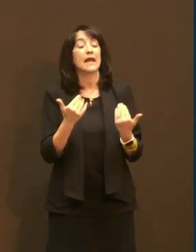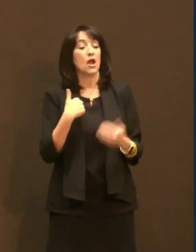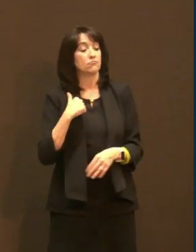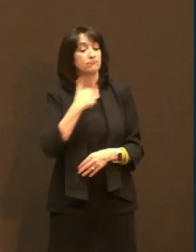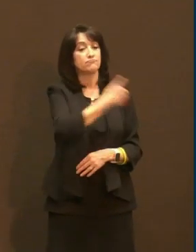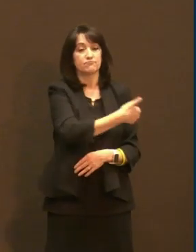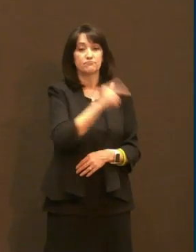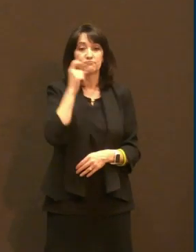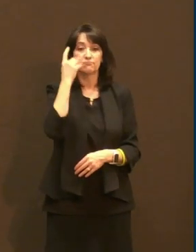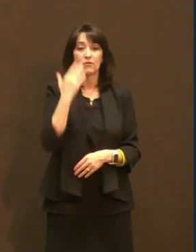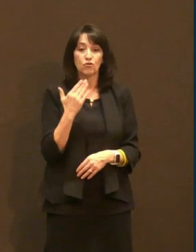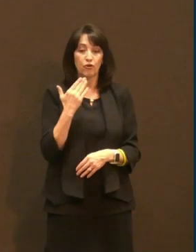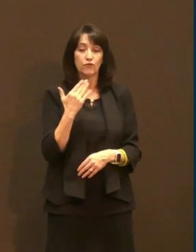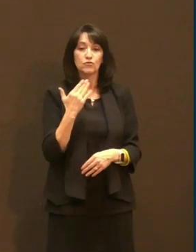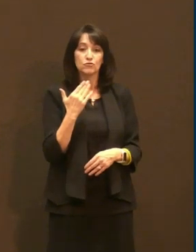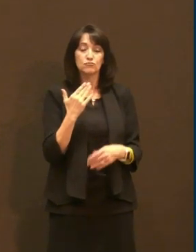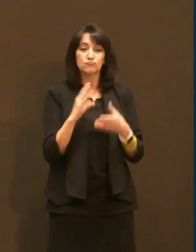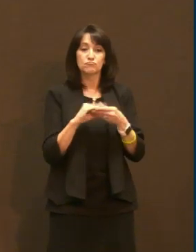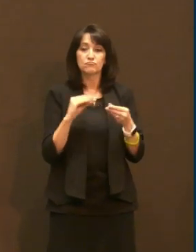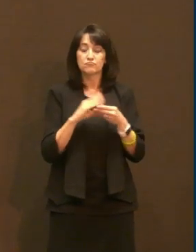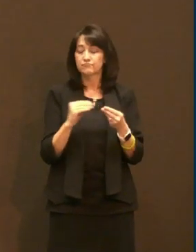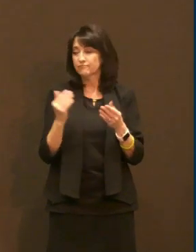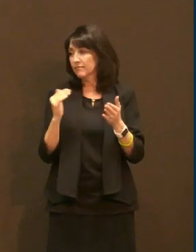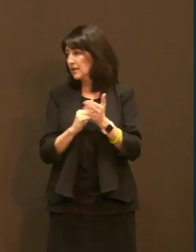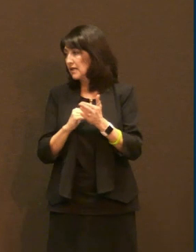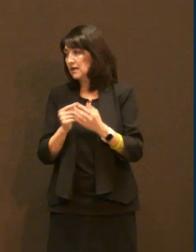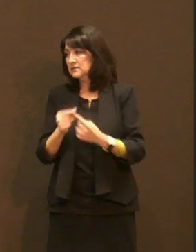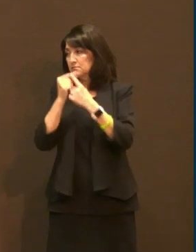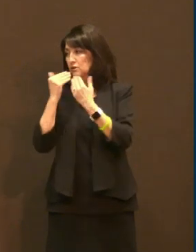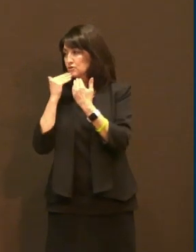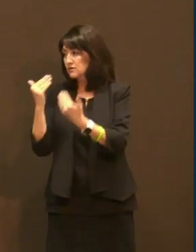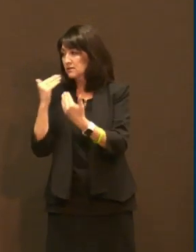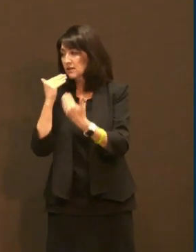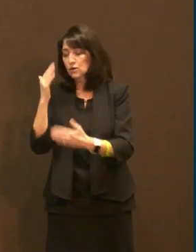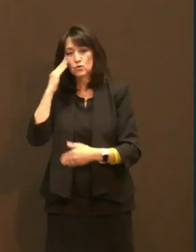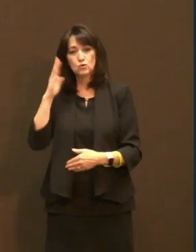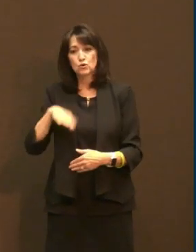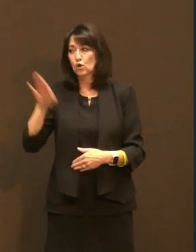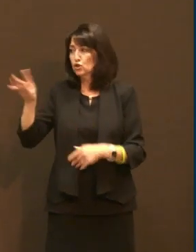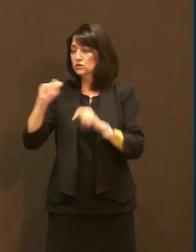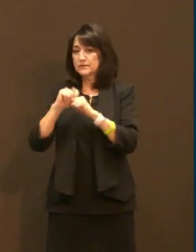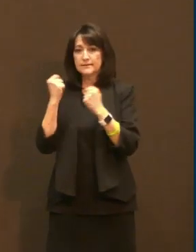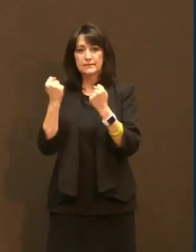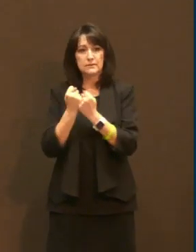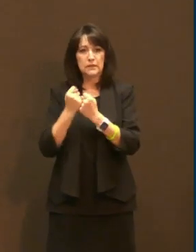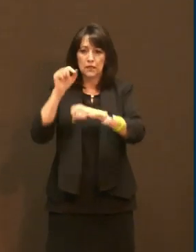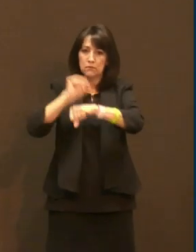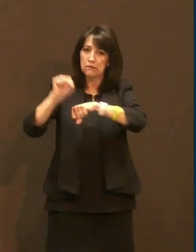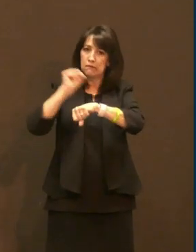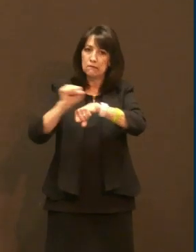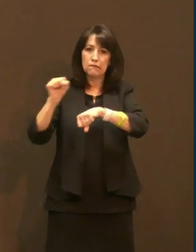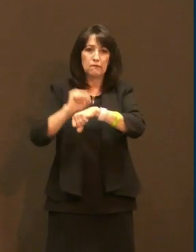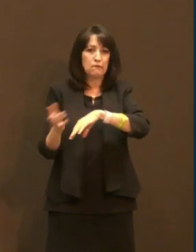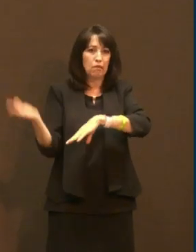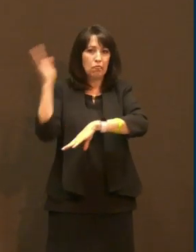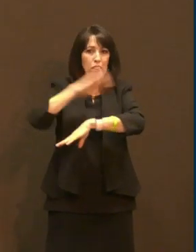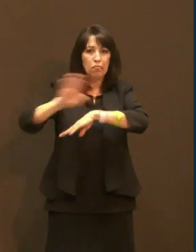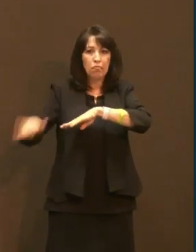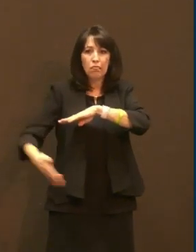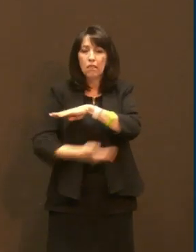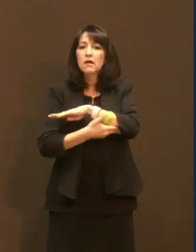and Dr. Rattay, again, special thanks. I know your team has been working overtime this week, working with our